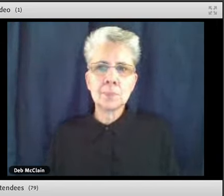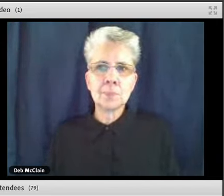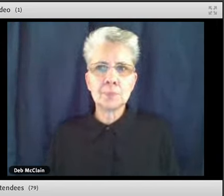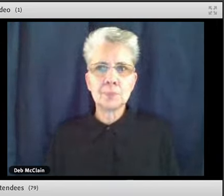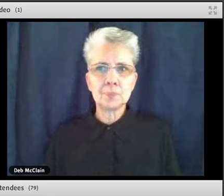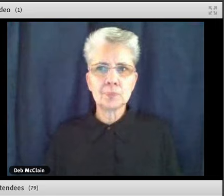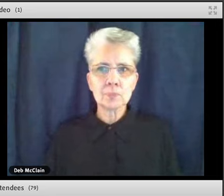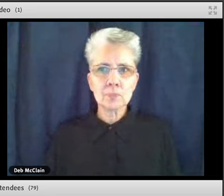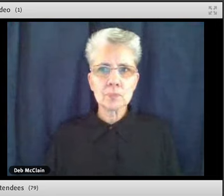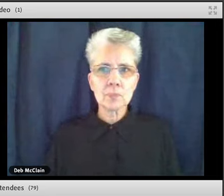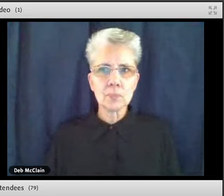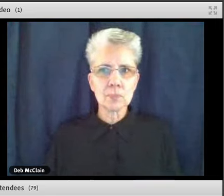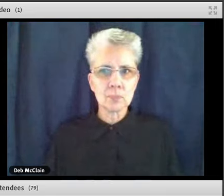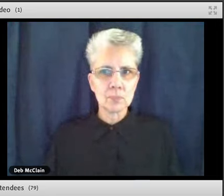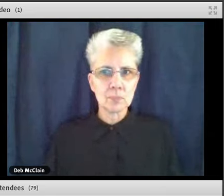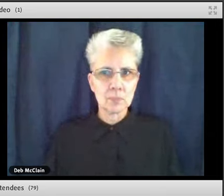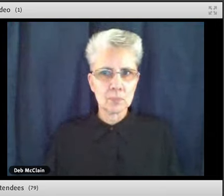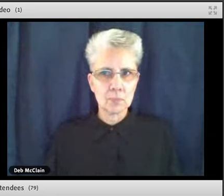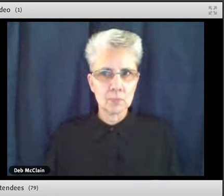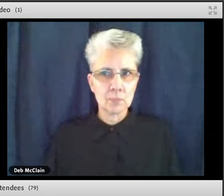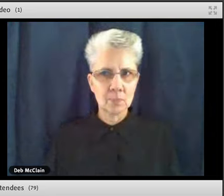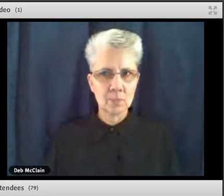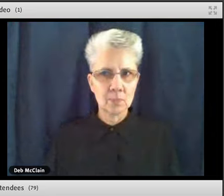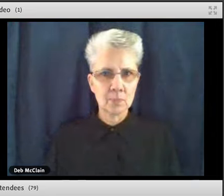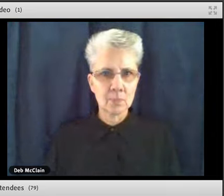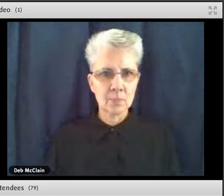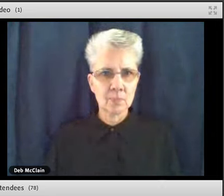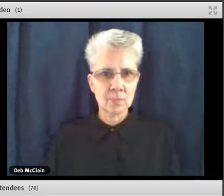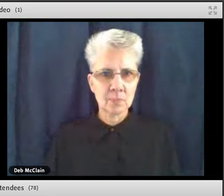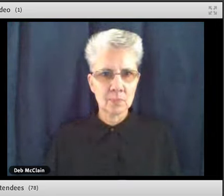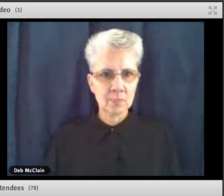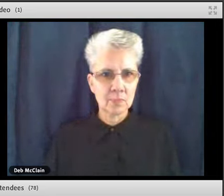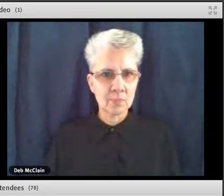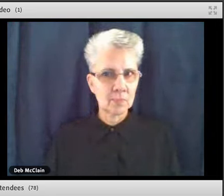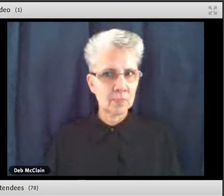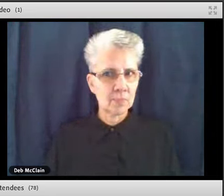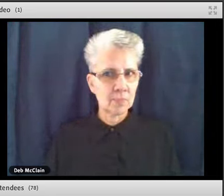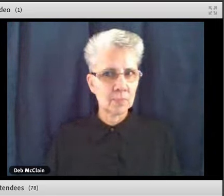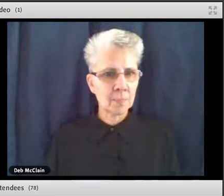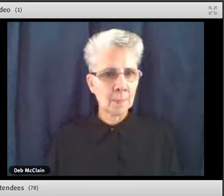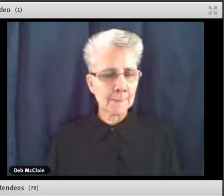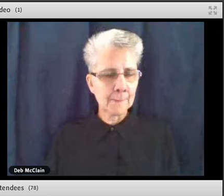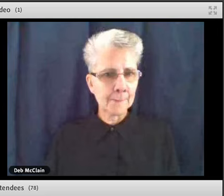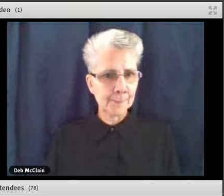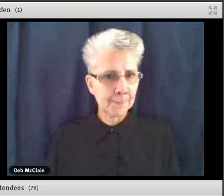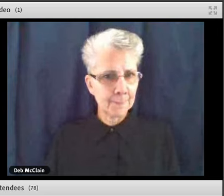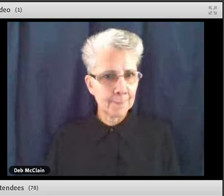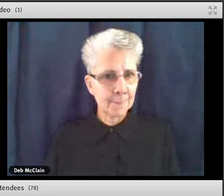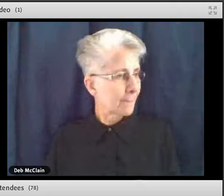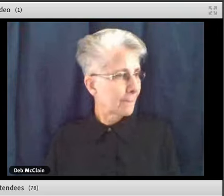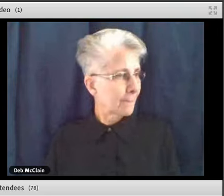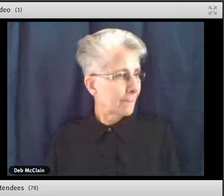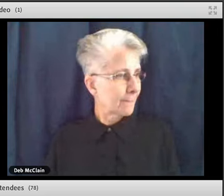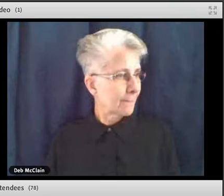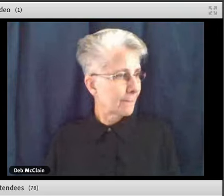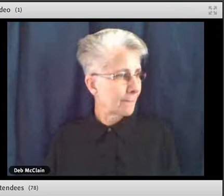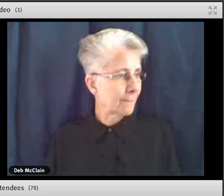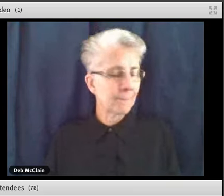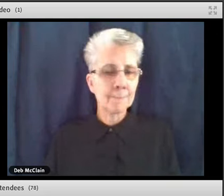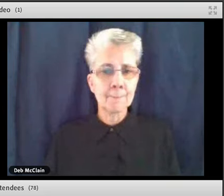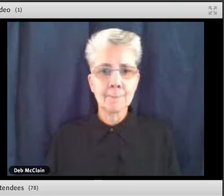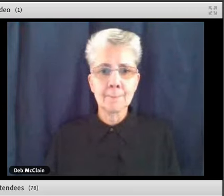okay, so those are the 3 Florida libraries. I wanted to focus on Florida so I could show you that you guys are doing a great job. but I think more needs